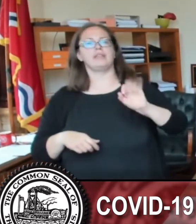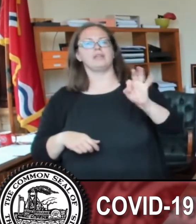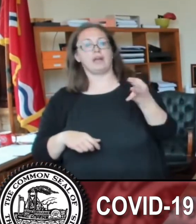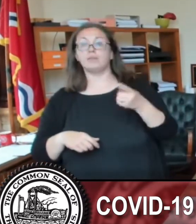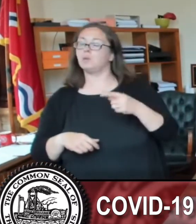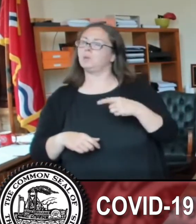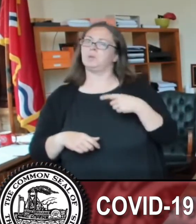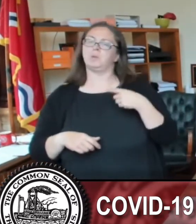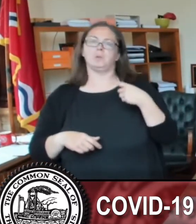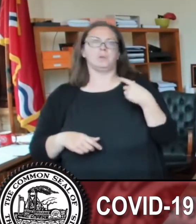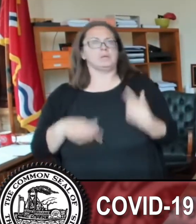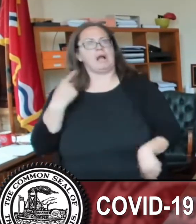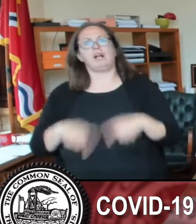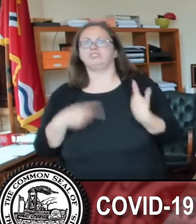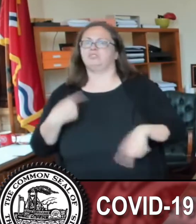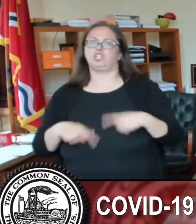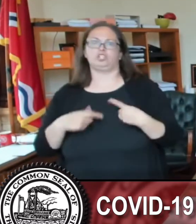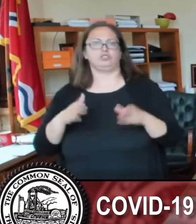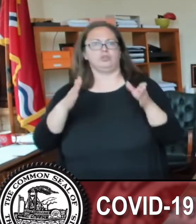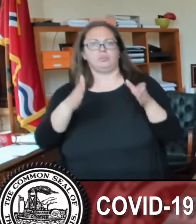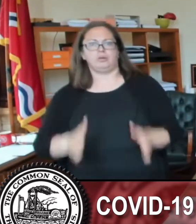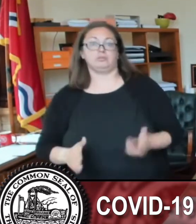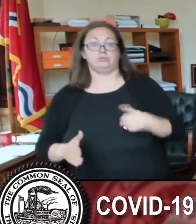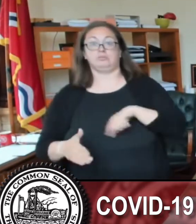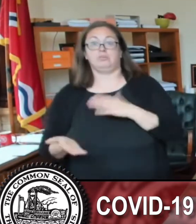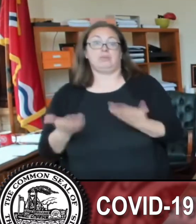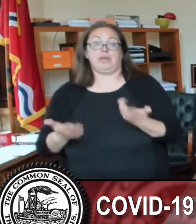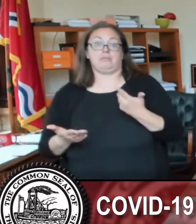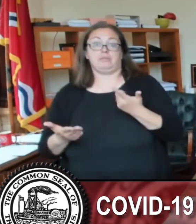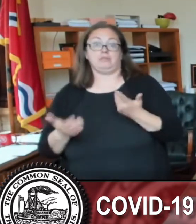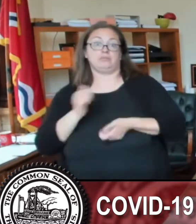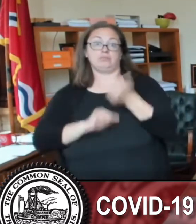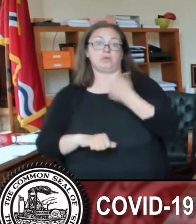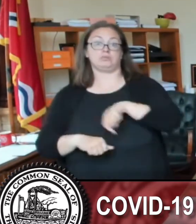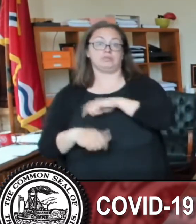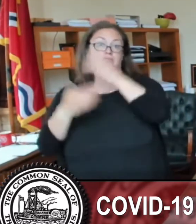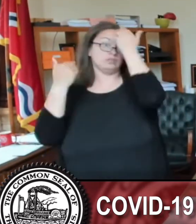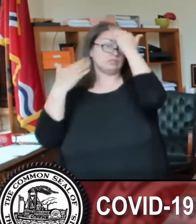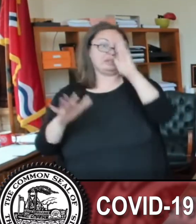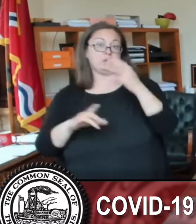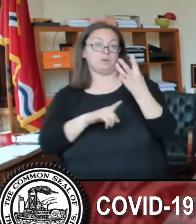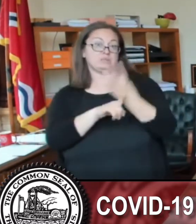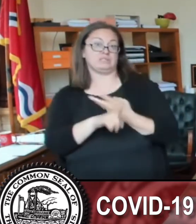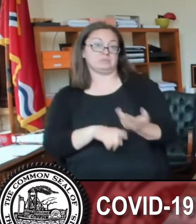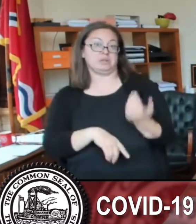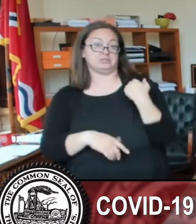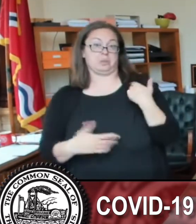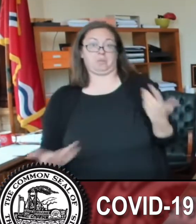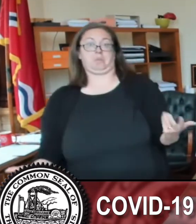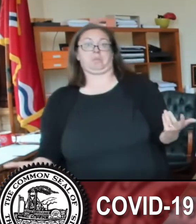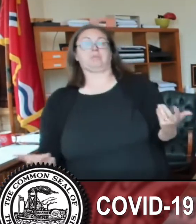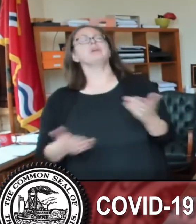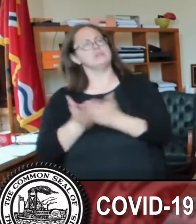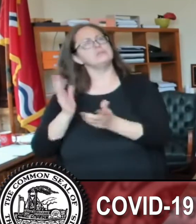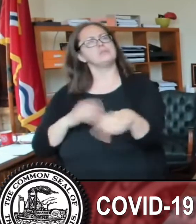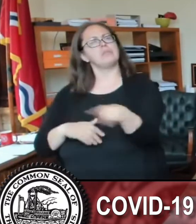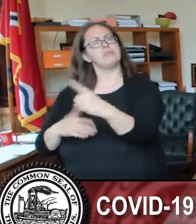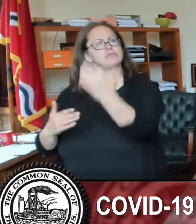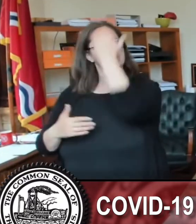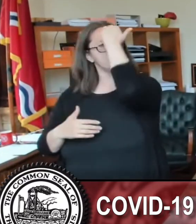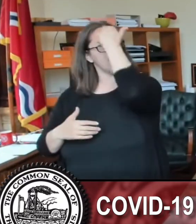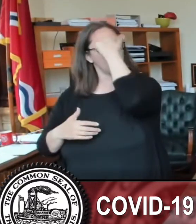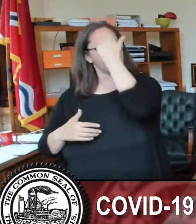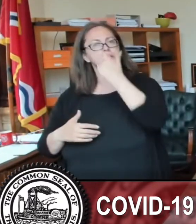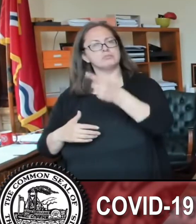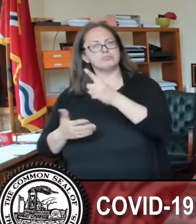figure. Most of us probably did not know that 6 months ago. Some of you did, because you're students